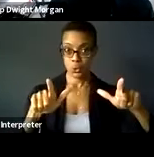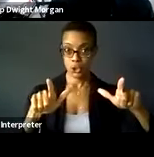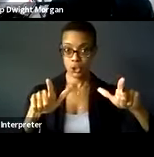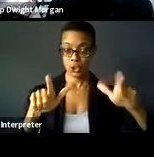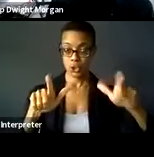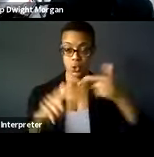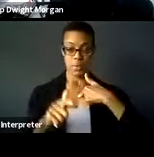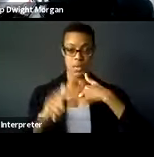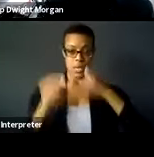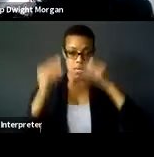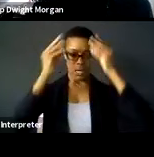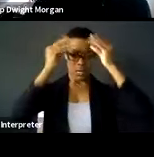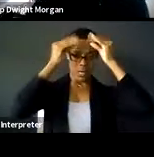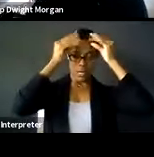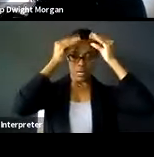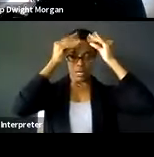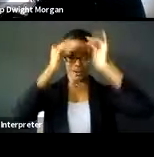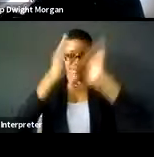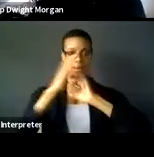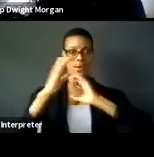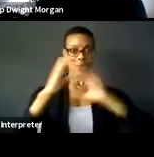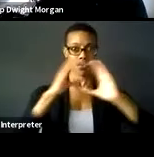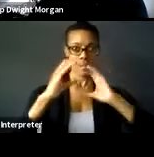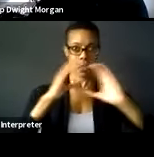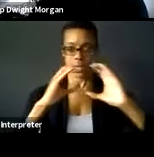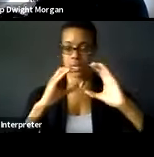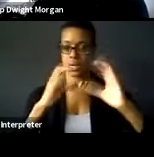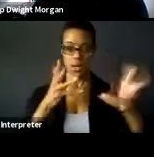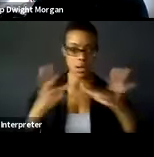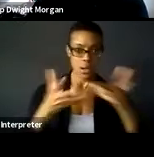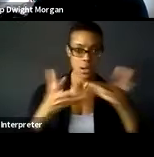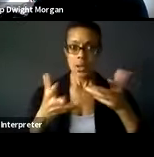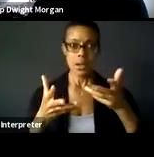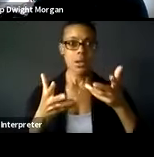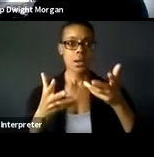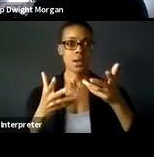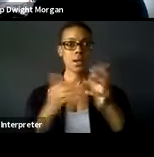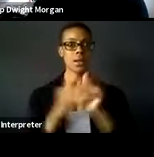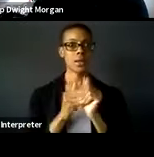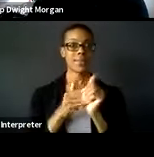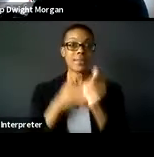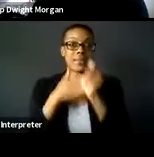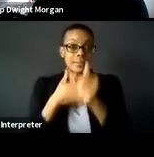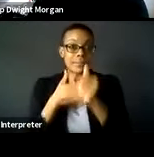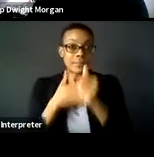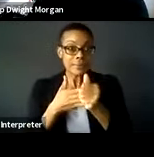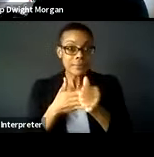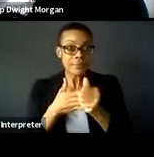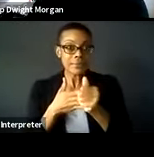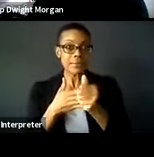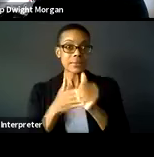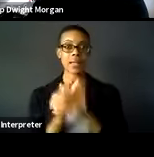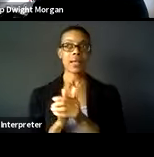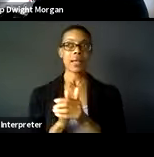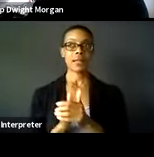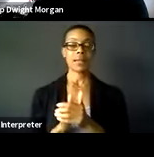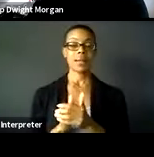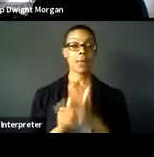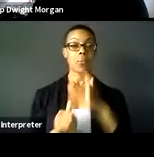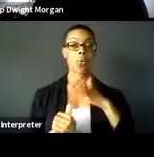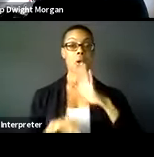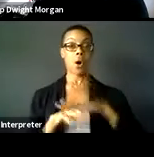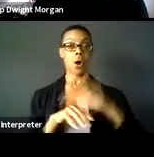bring different type of leadership, which is grounded in consistency. What I say in camera and what I say in private should be